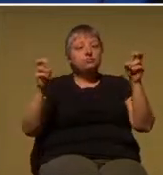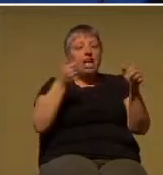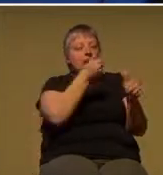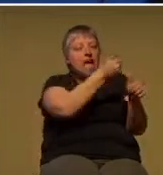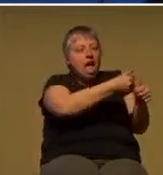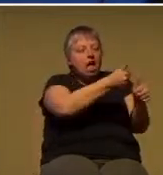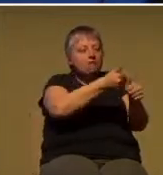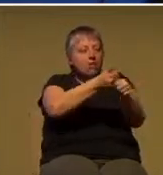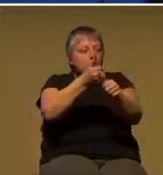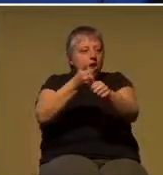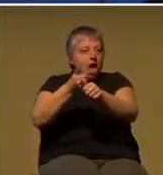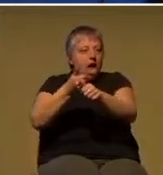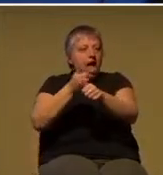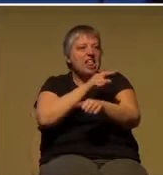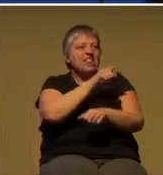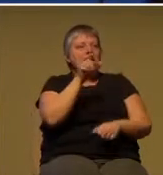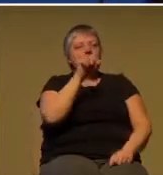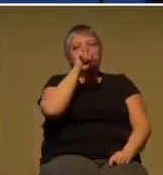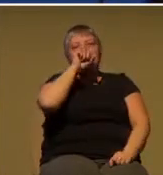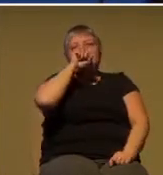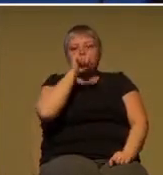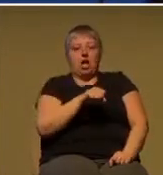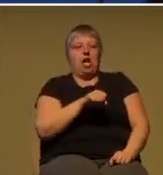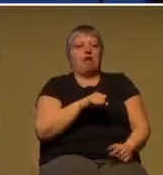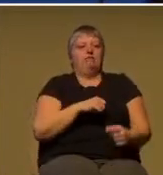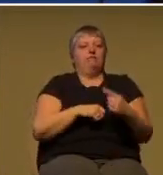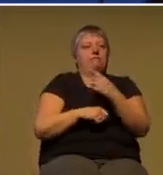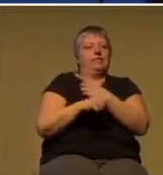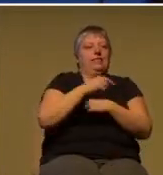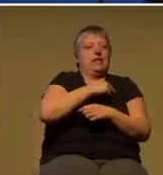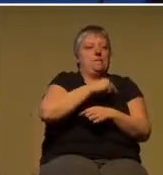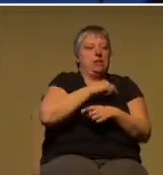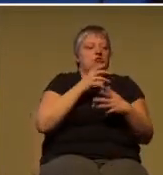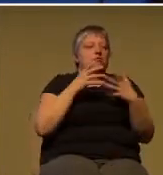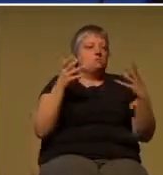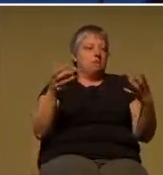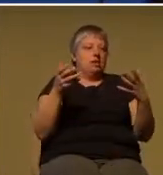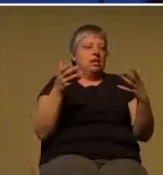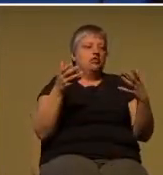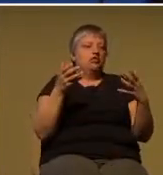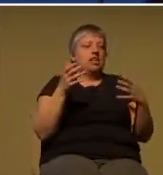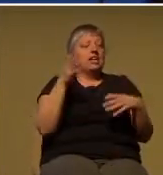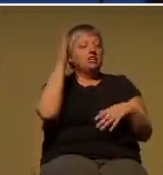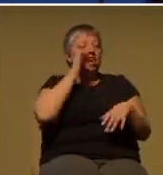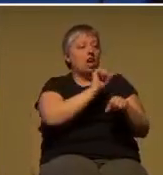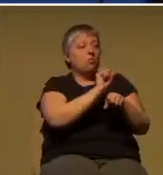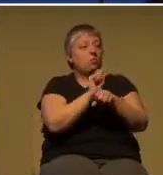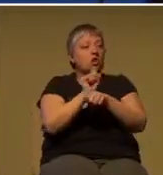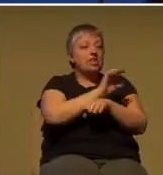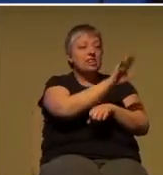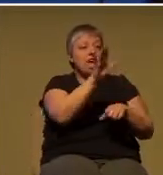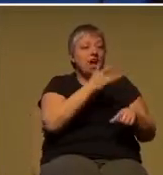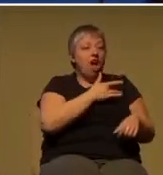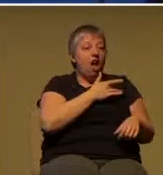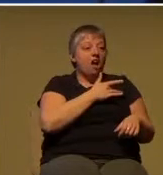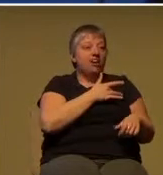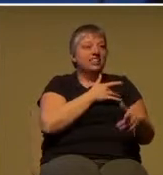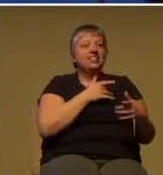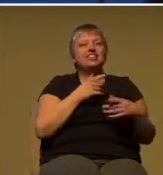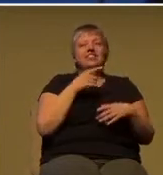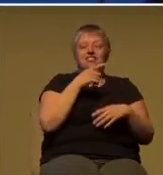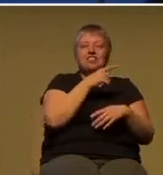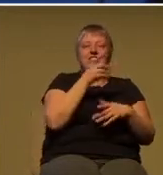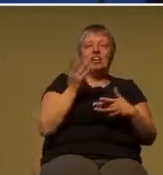one of them have loved the seminar so much and what God is doing in their hearts. They say, will you come back and do another one in a